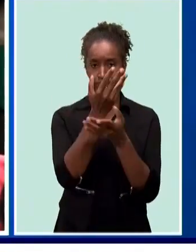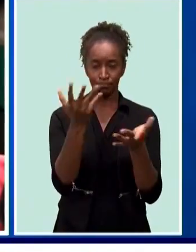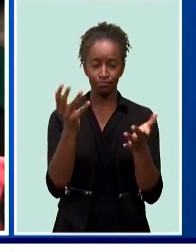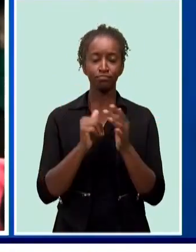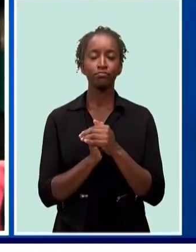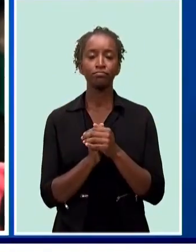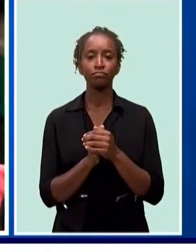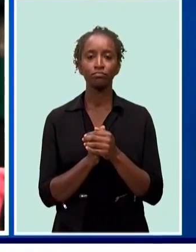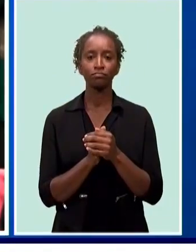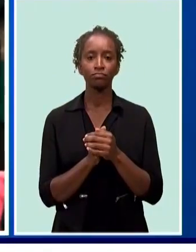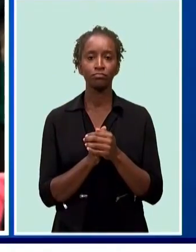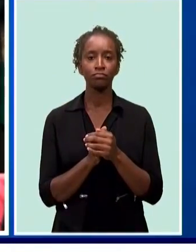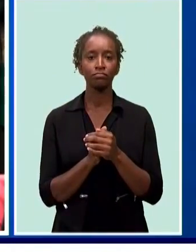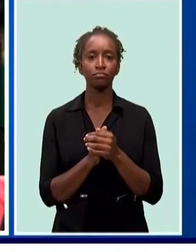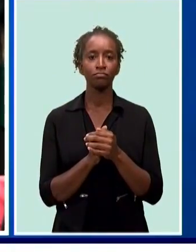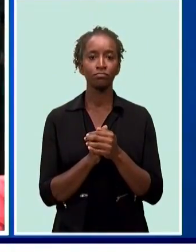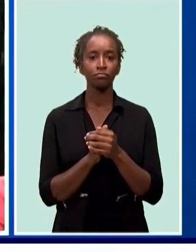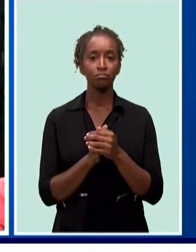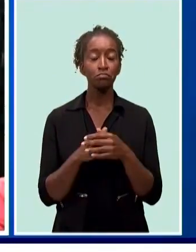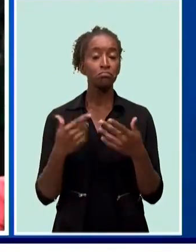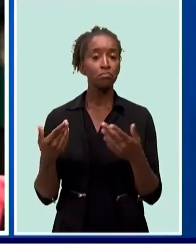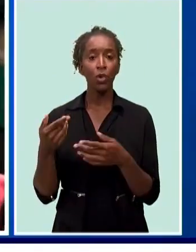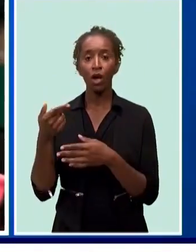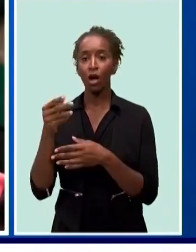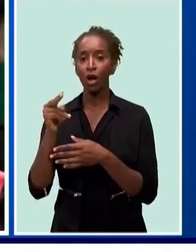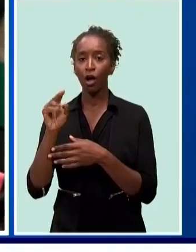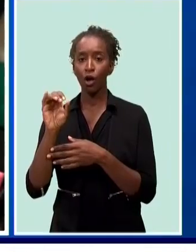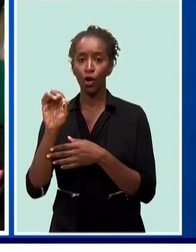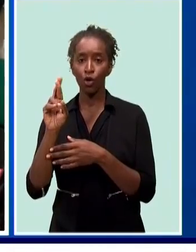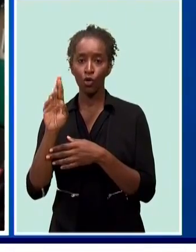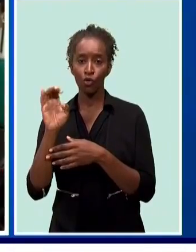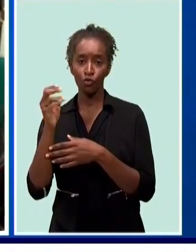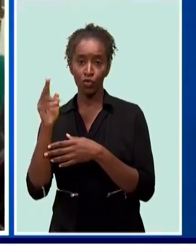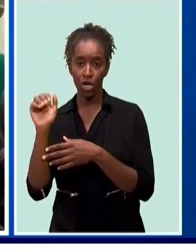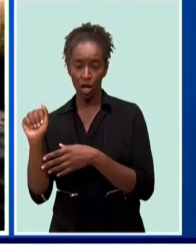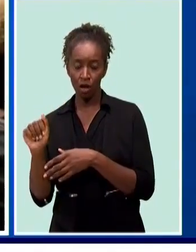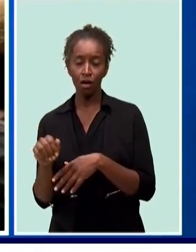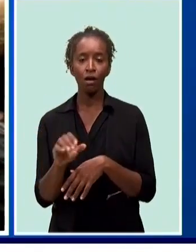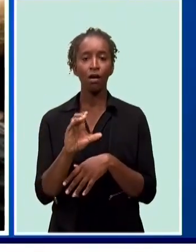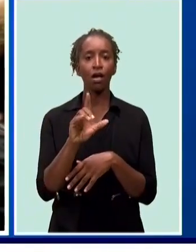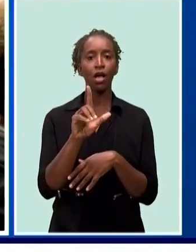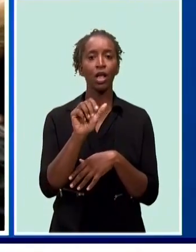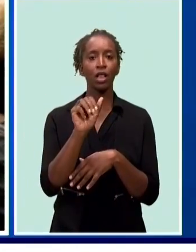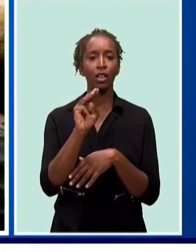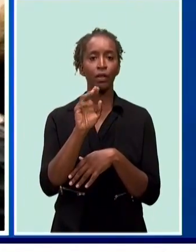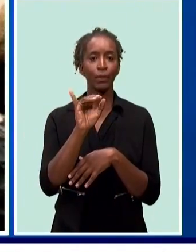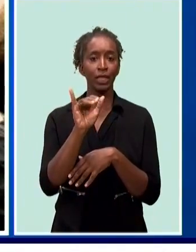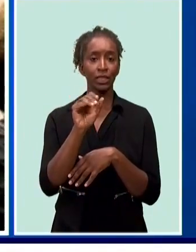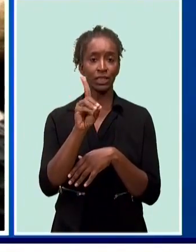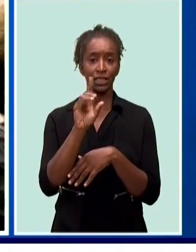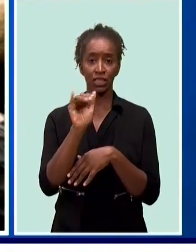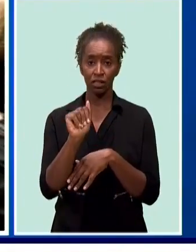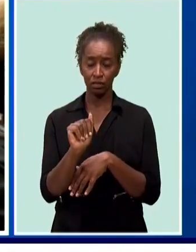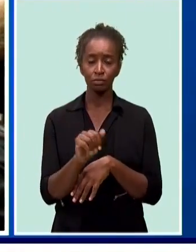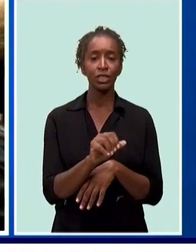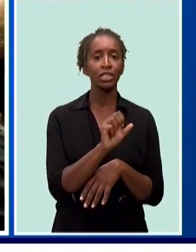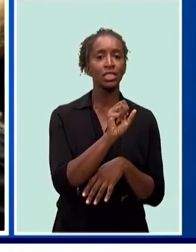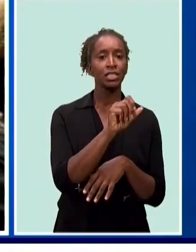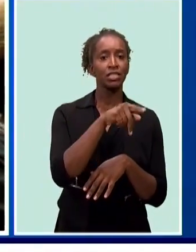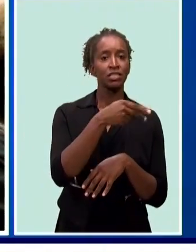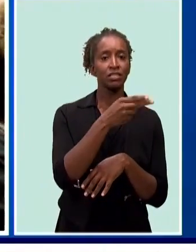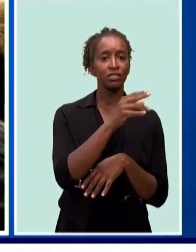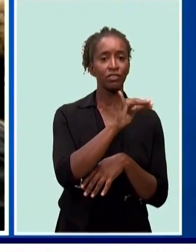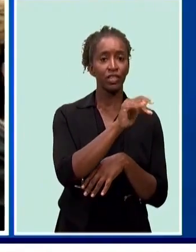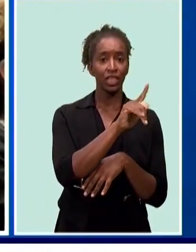with consistently high rates of gonorrhea, chlamydia, and recently syphilis, are proof that more effective behavioral